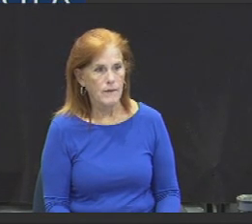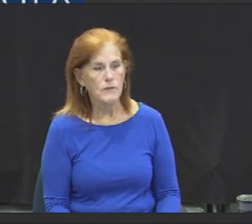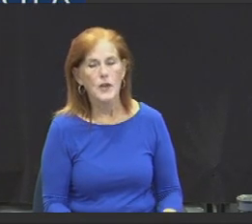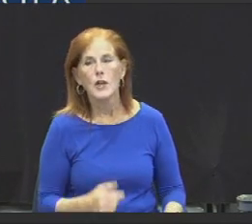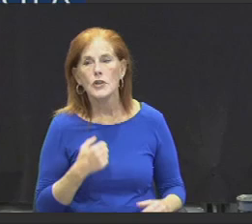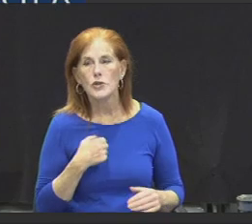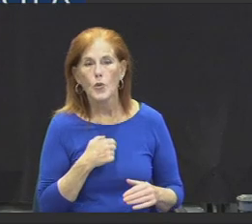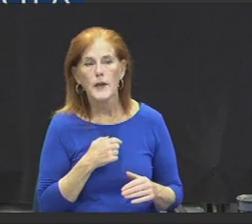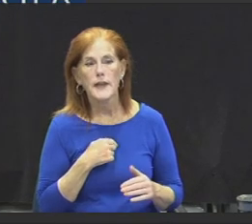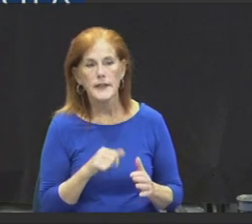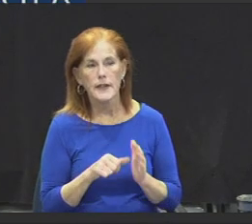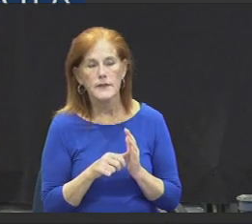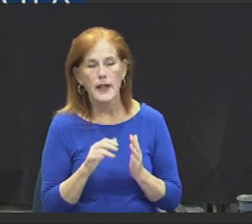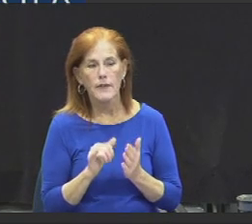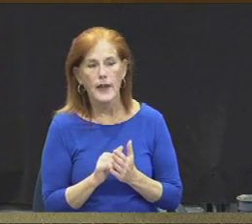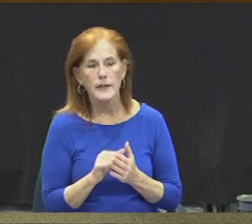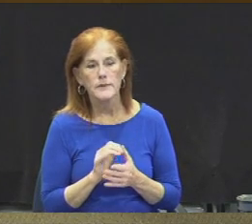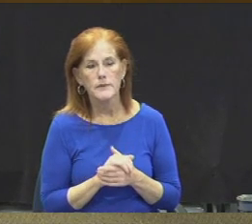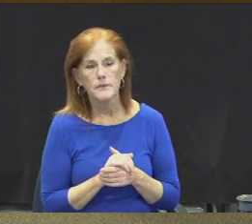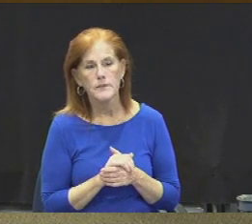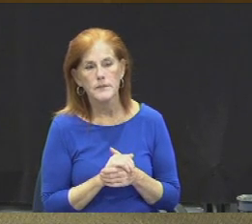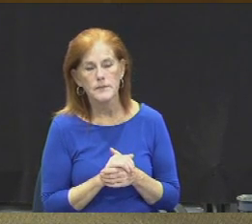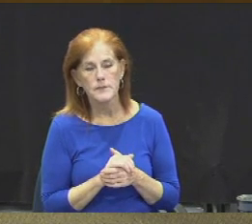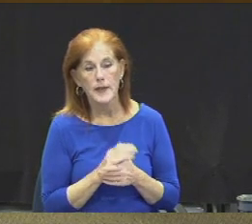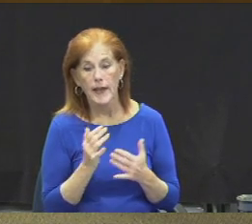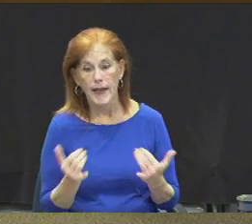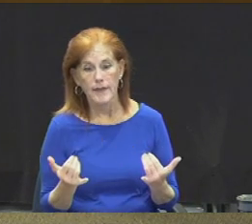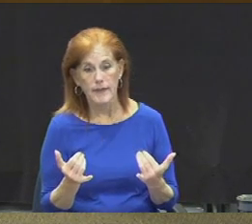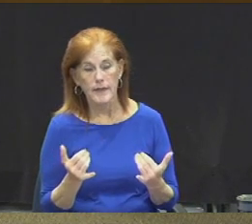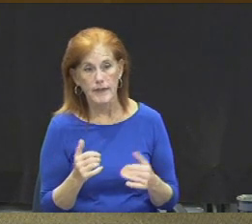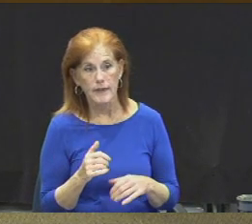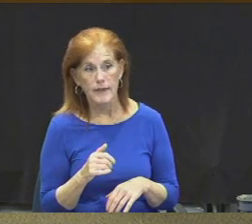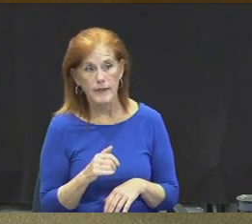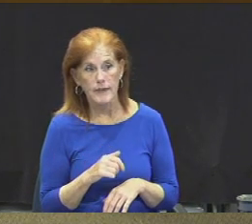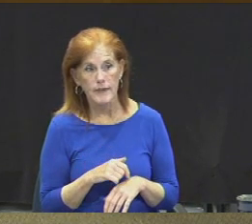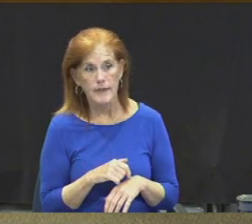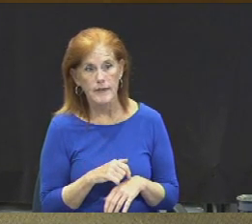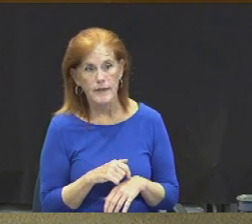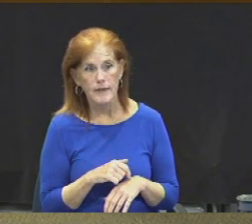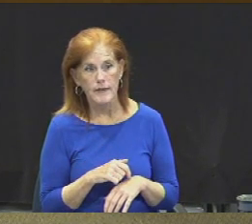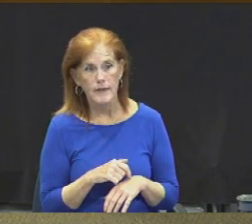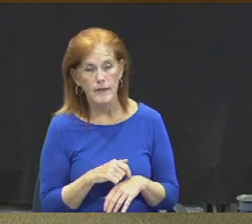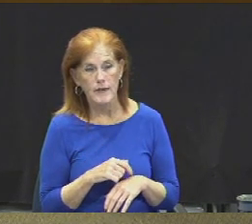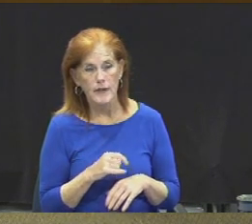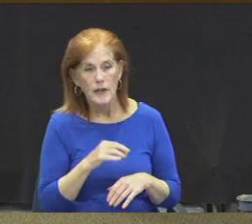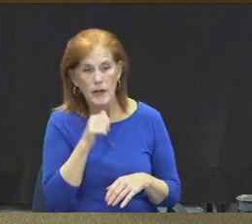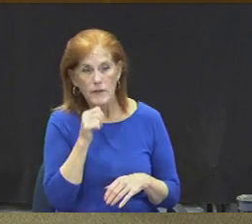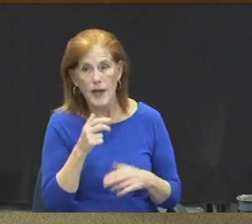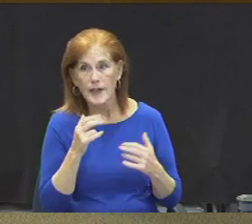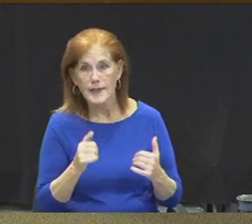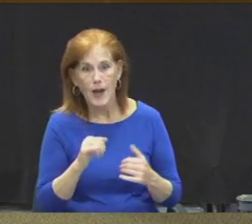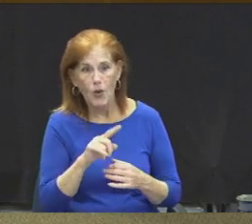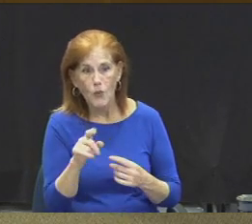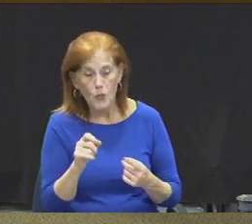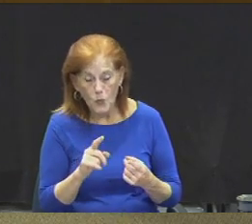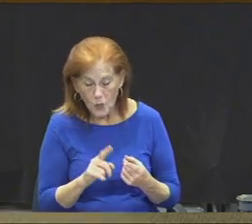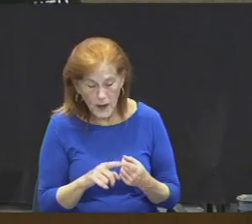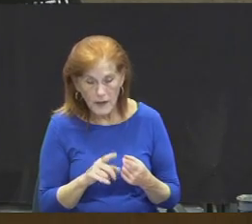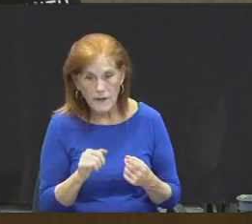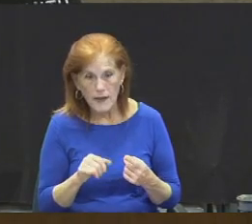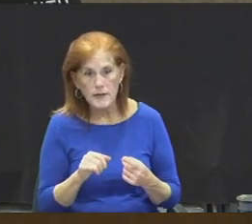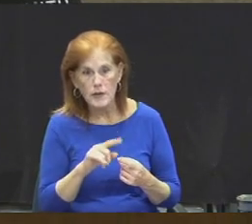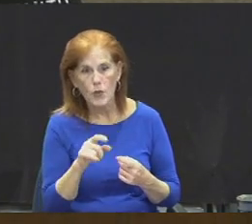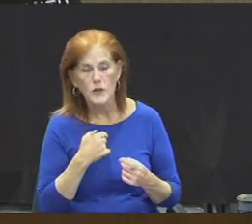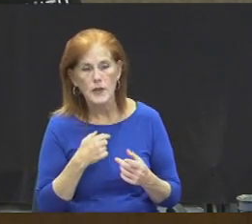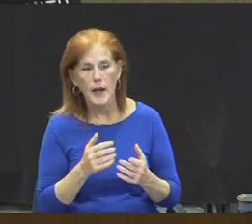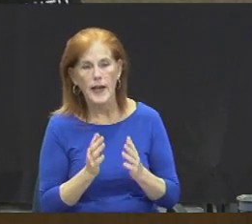what we ought to emphasize. At this juncture, it's like if not now, when, would be the question I would